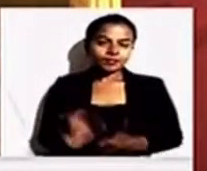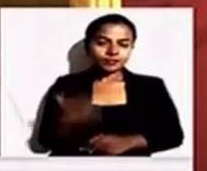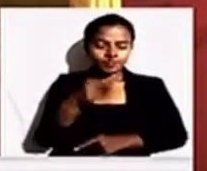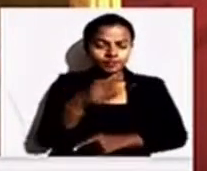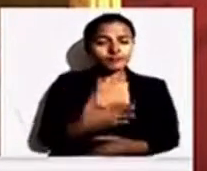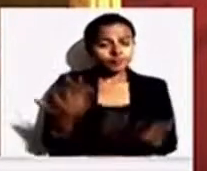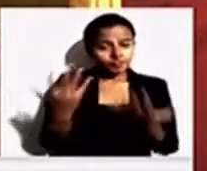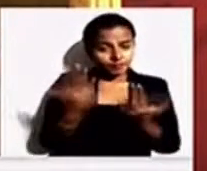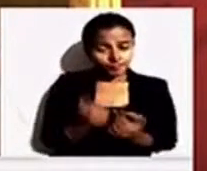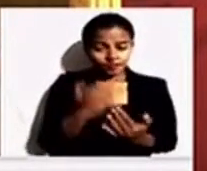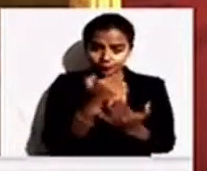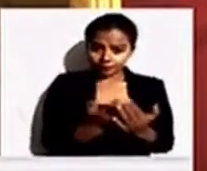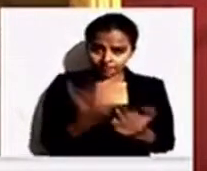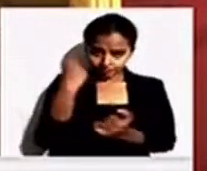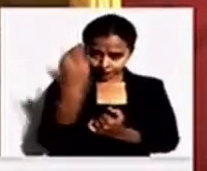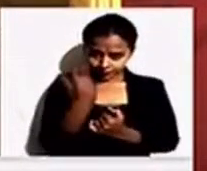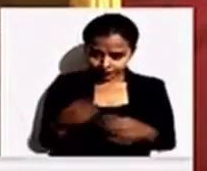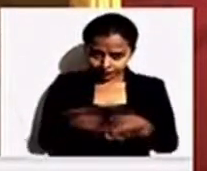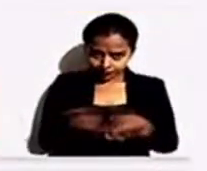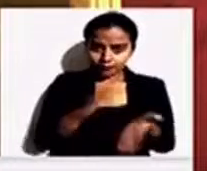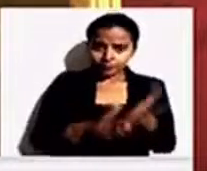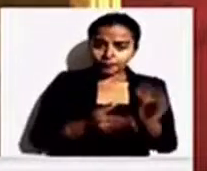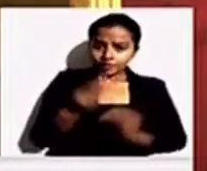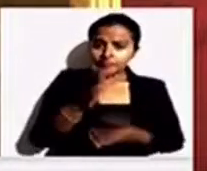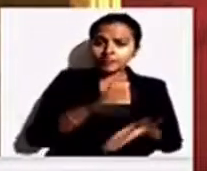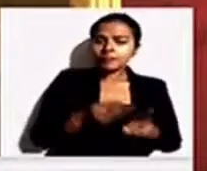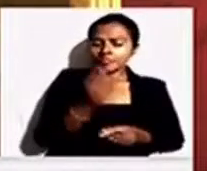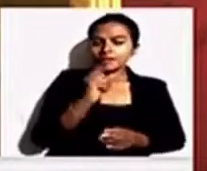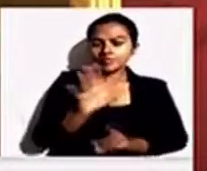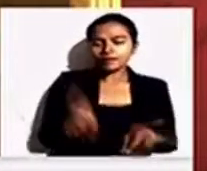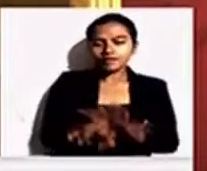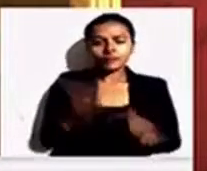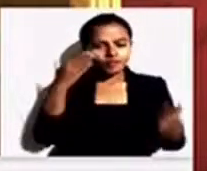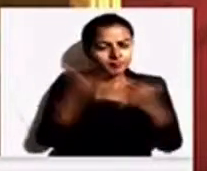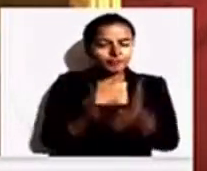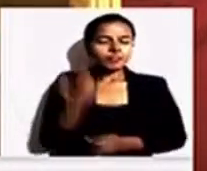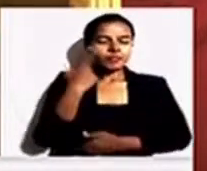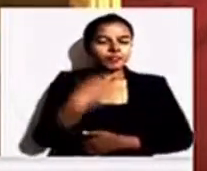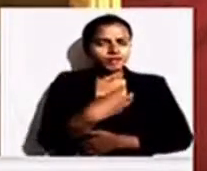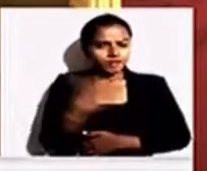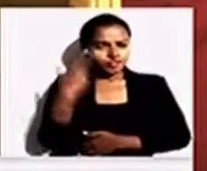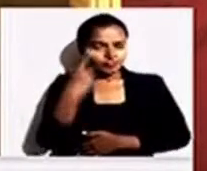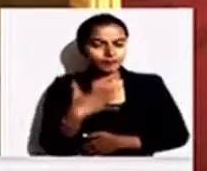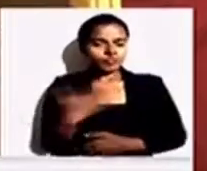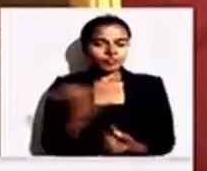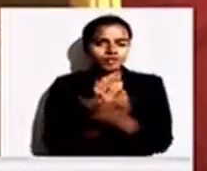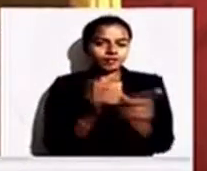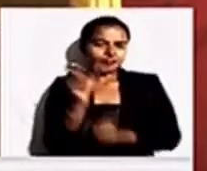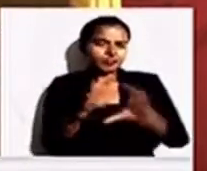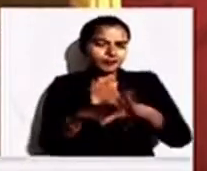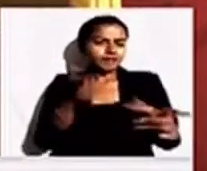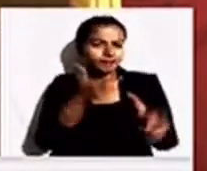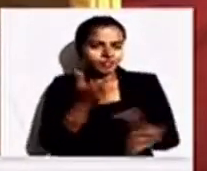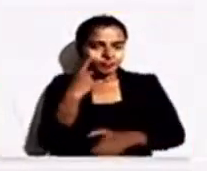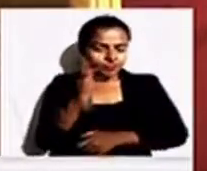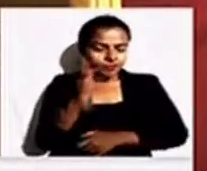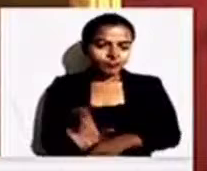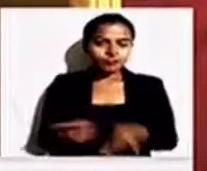them with the required facilities. It is pathetic to see inmates being shot and killed in prisons. These incidents must not take